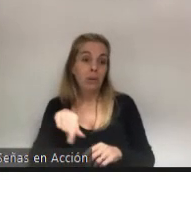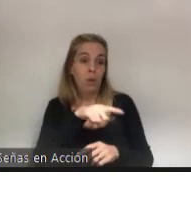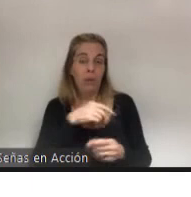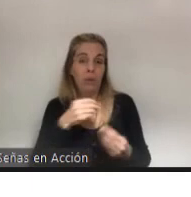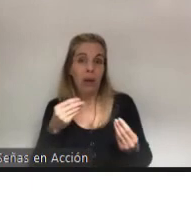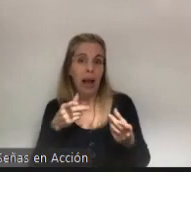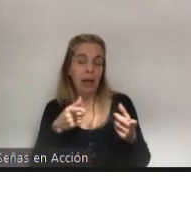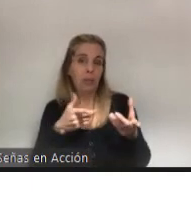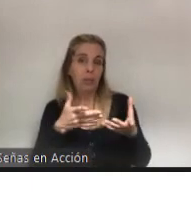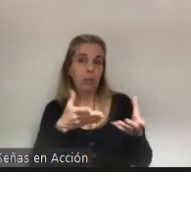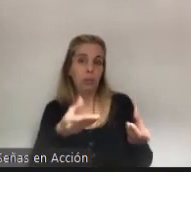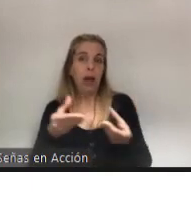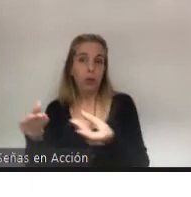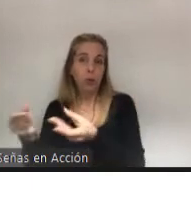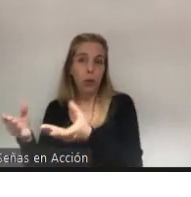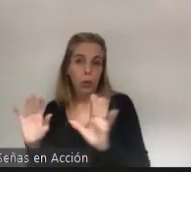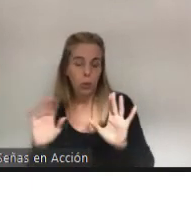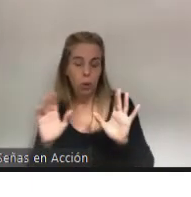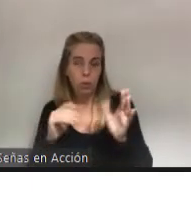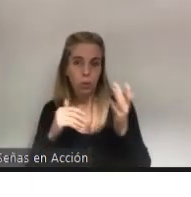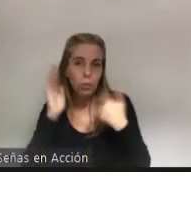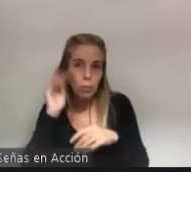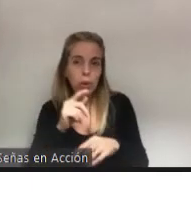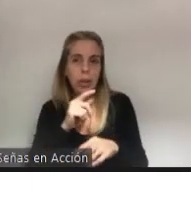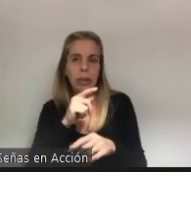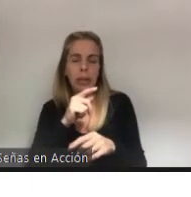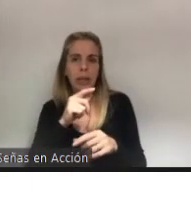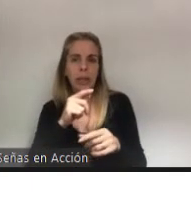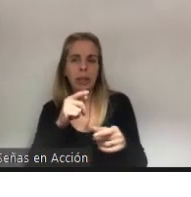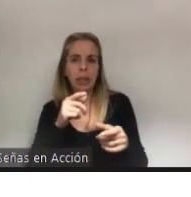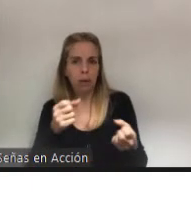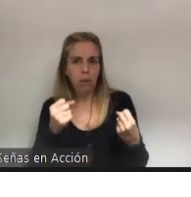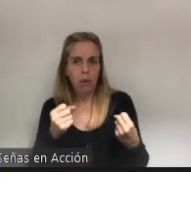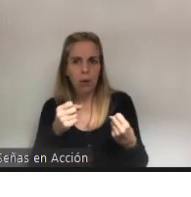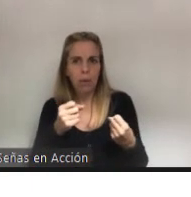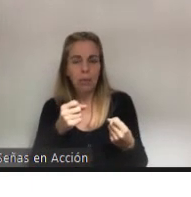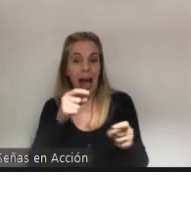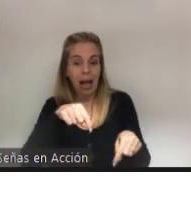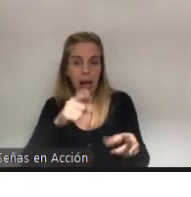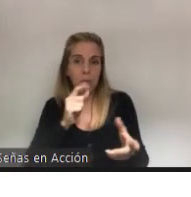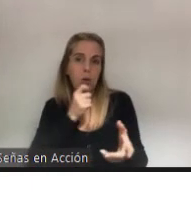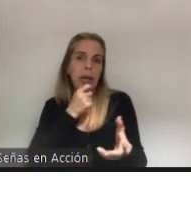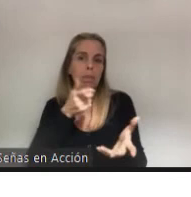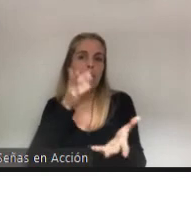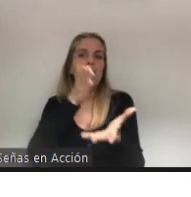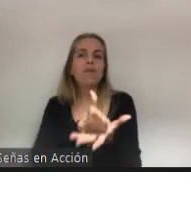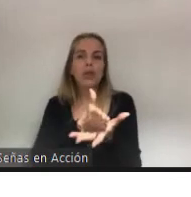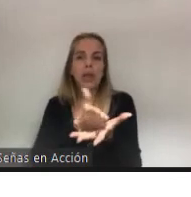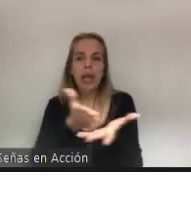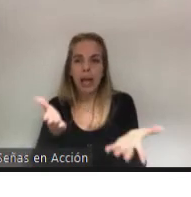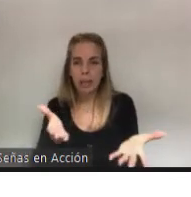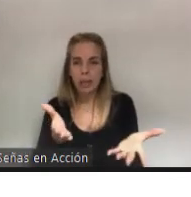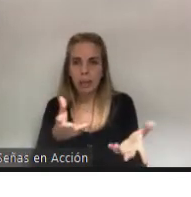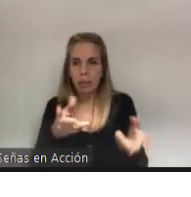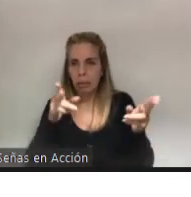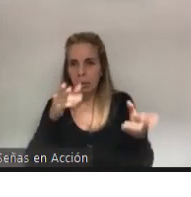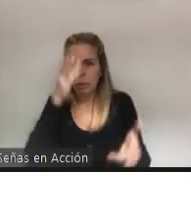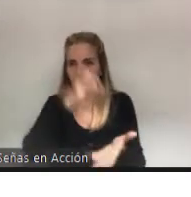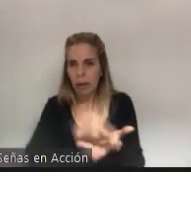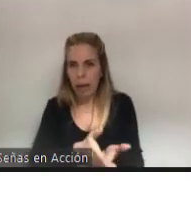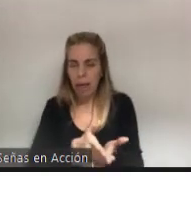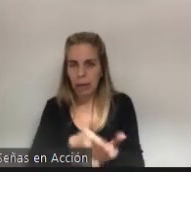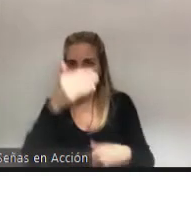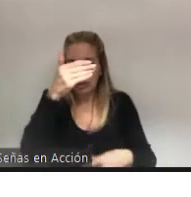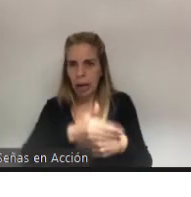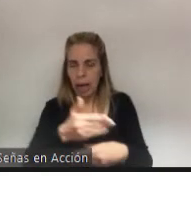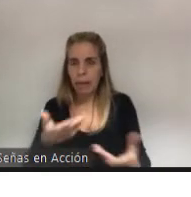than solidarity, is an exacerbation of nationalism and a reinforcement on borders. And when